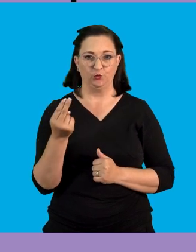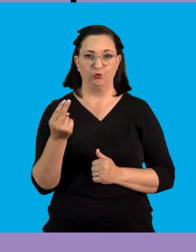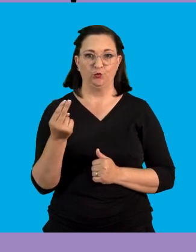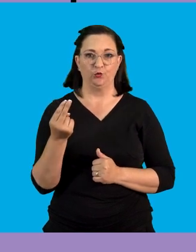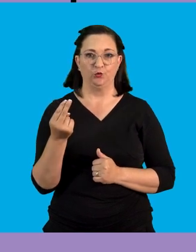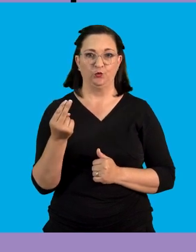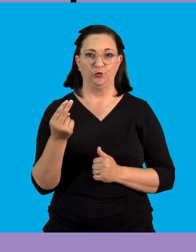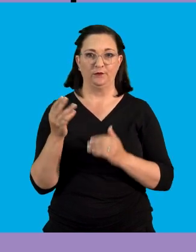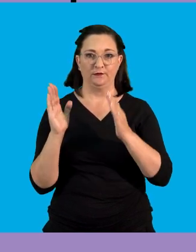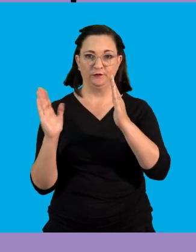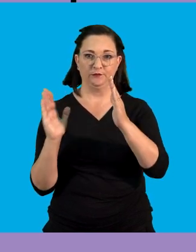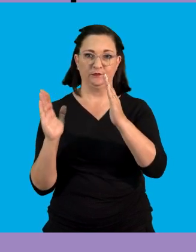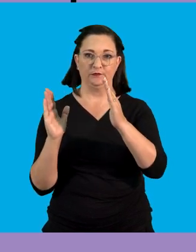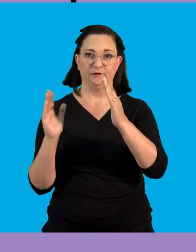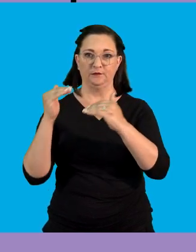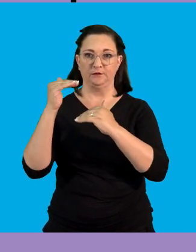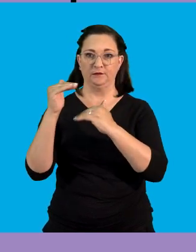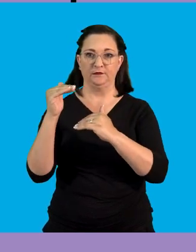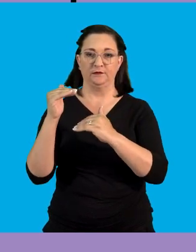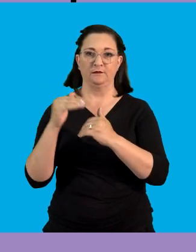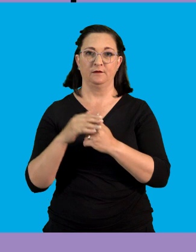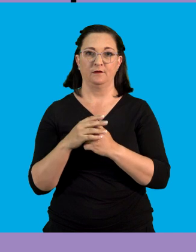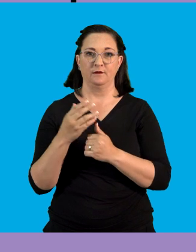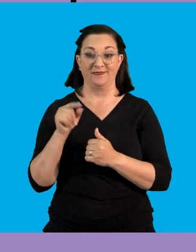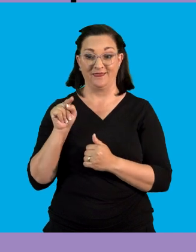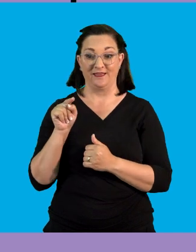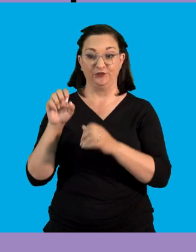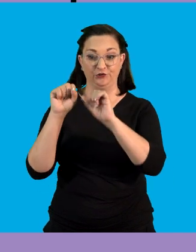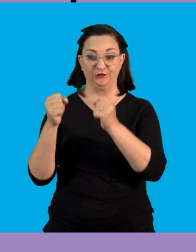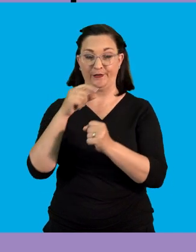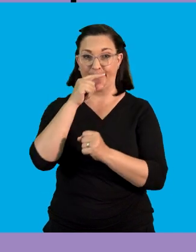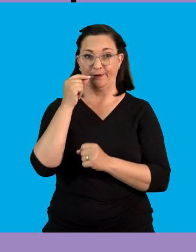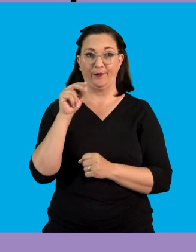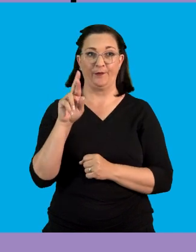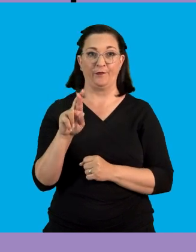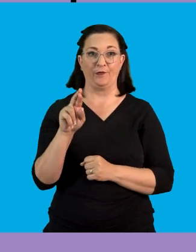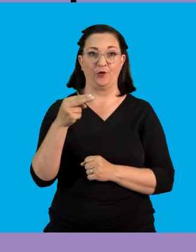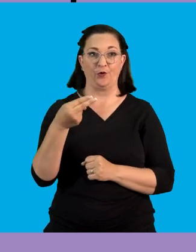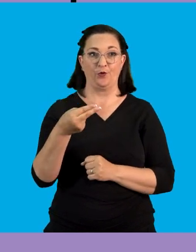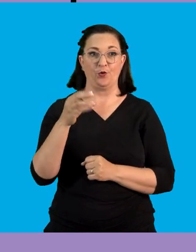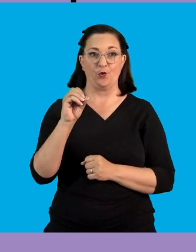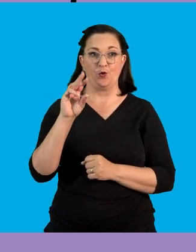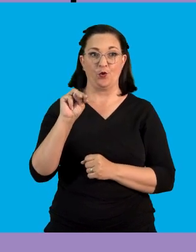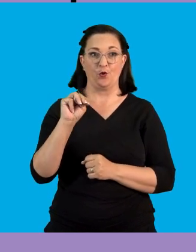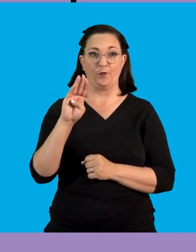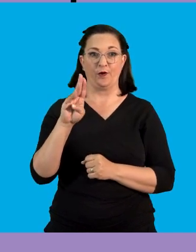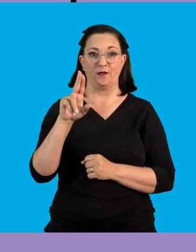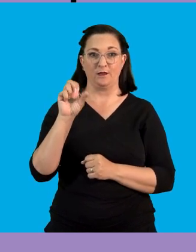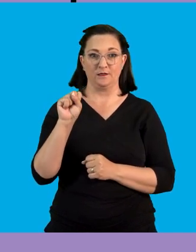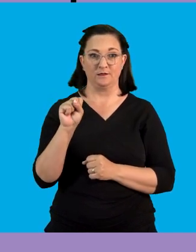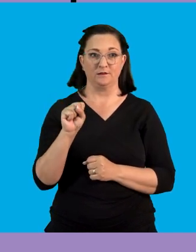that a quadrilateral with equal sides would be a rhombus. And therefore, let's read the